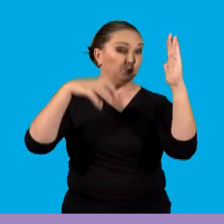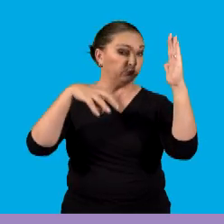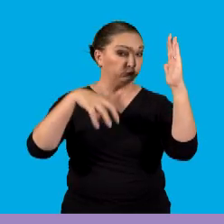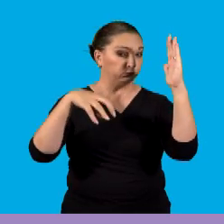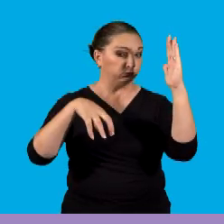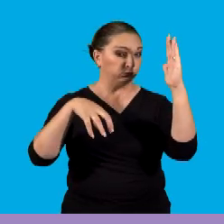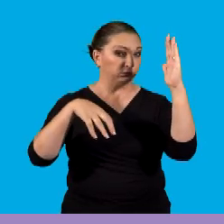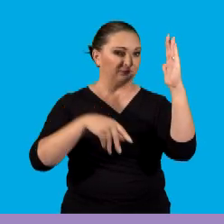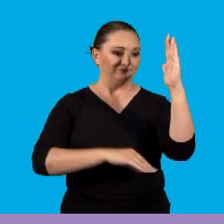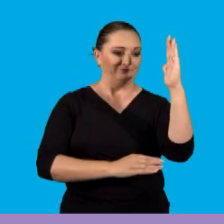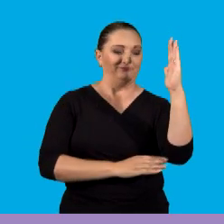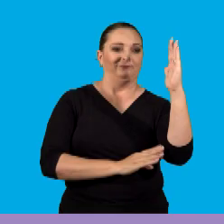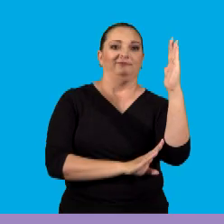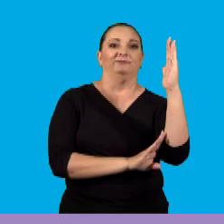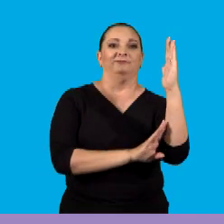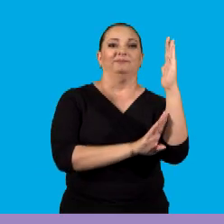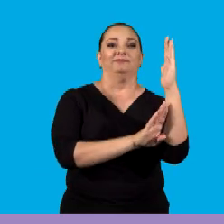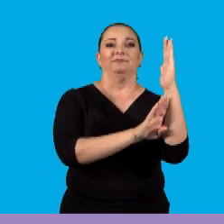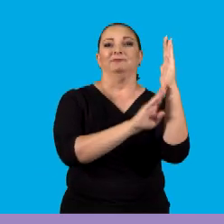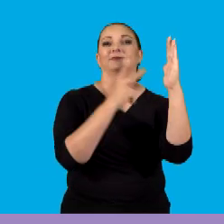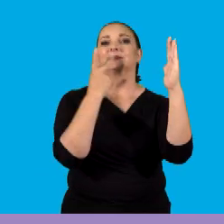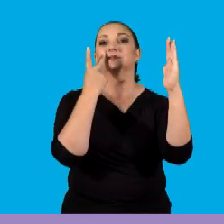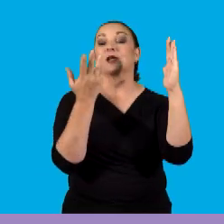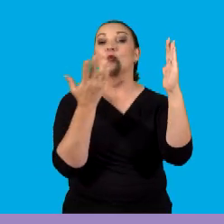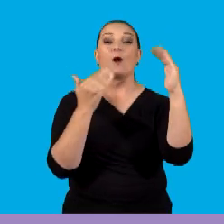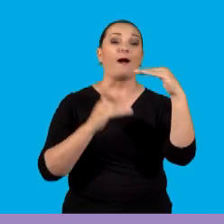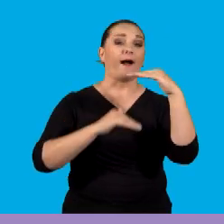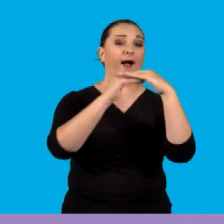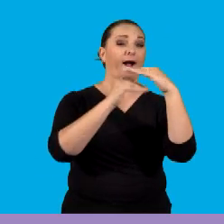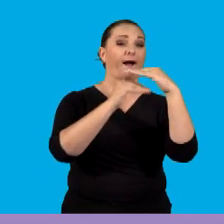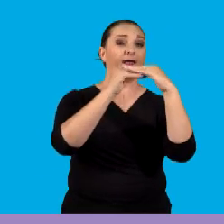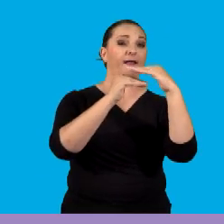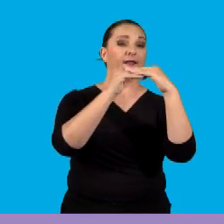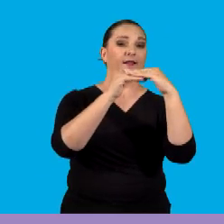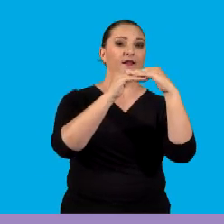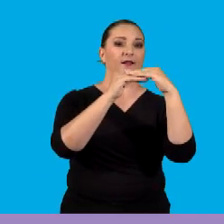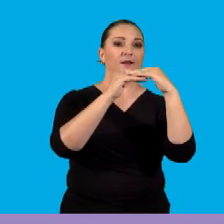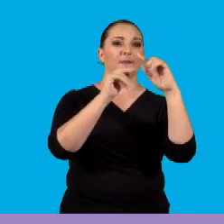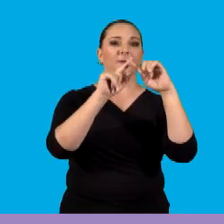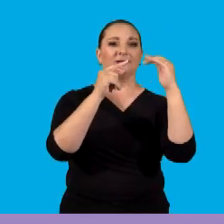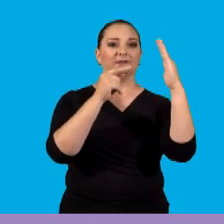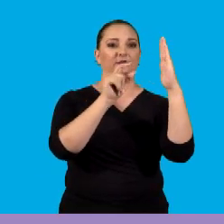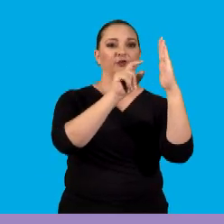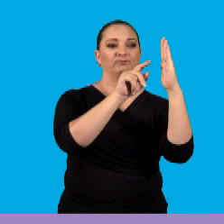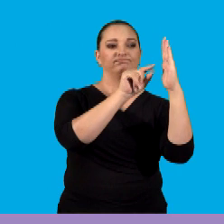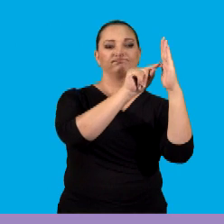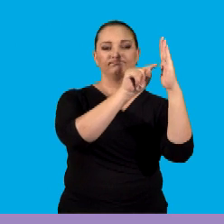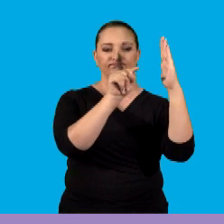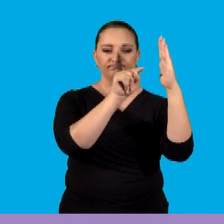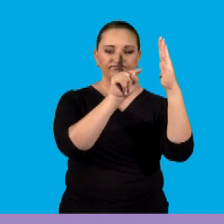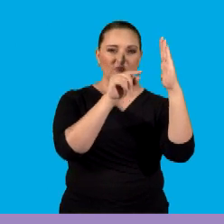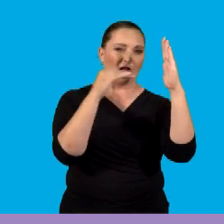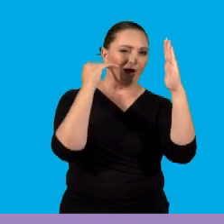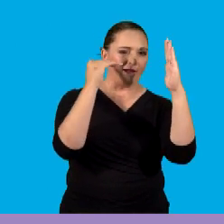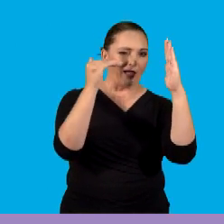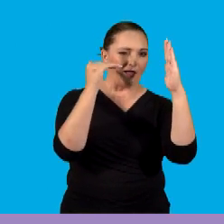of rainfall. And that is why the maximum point, we look for it there on the vertical